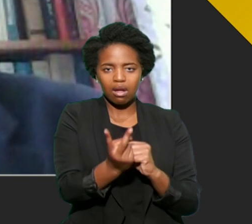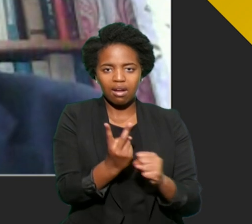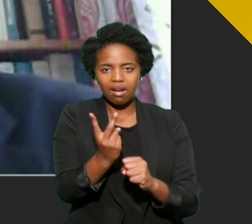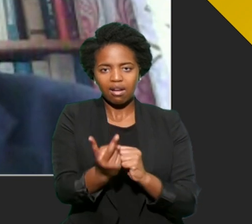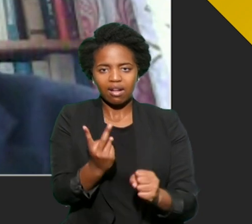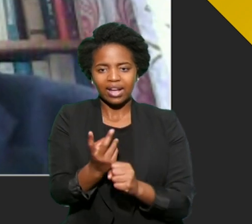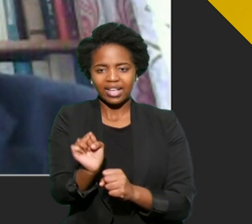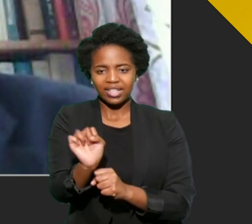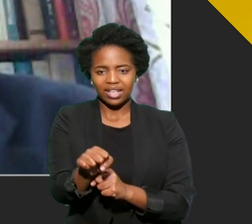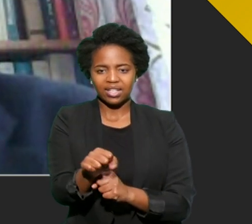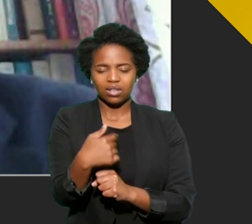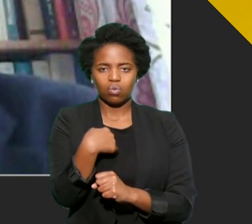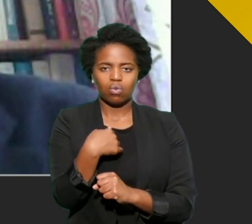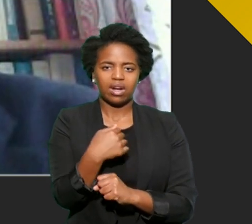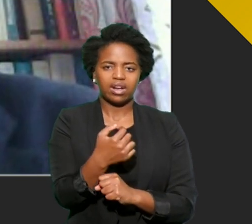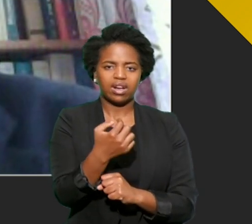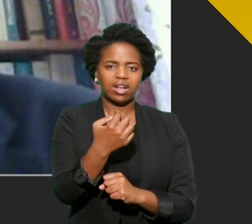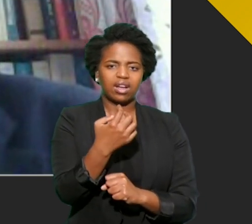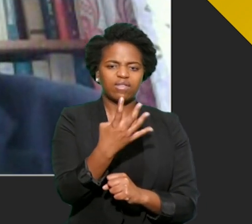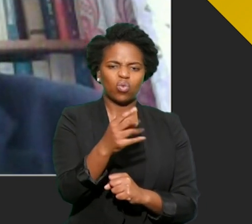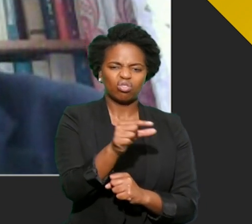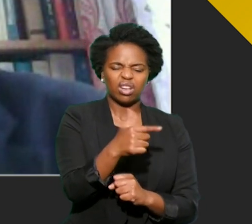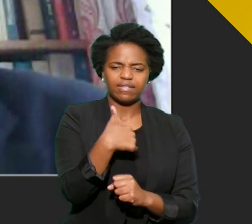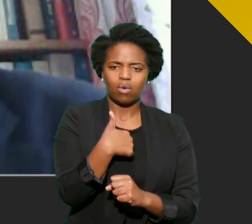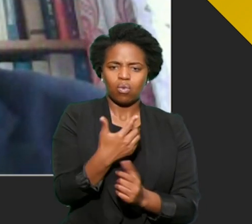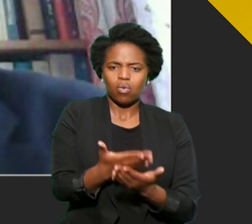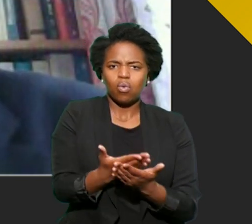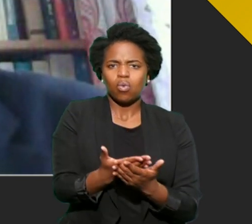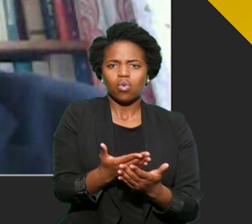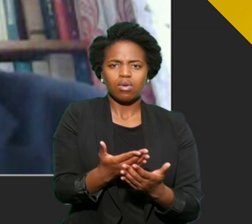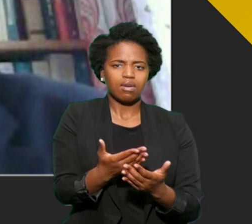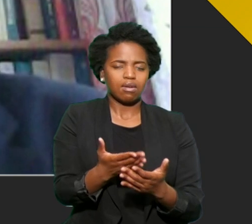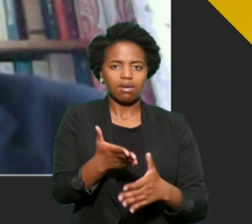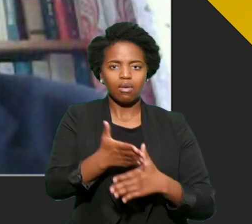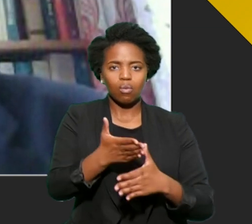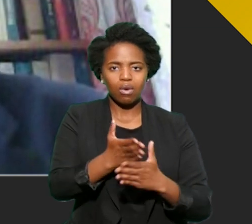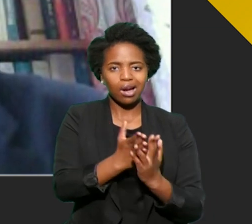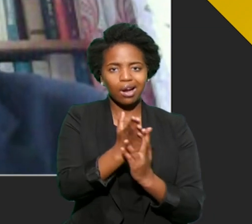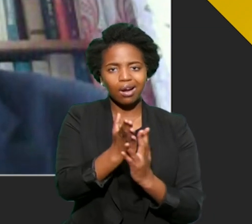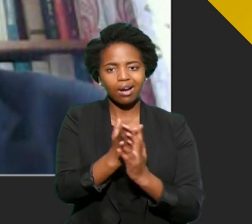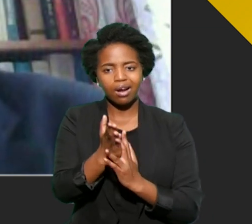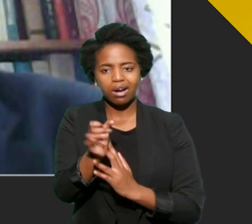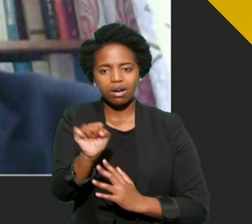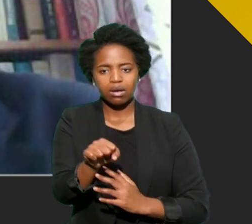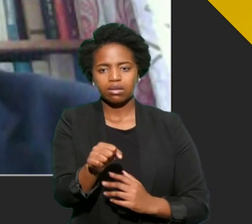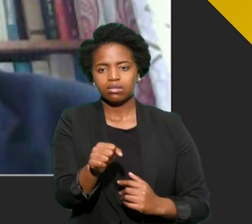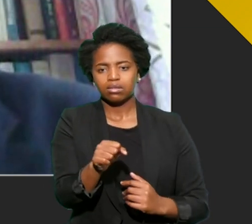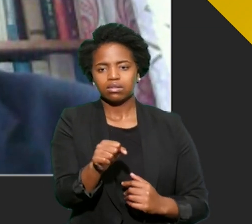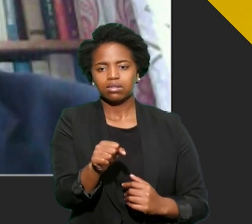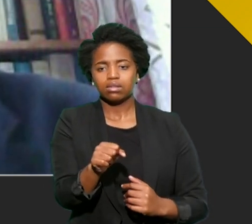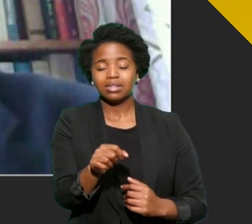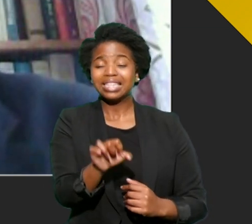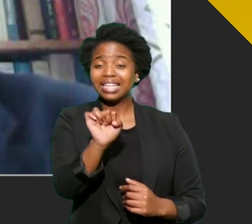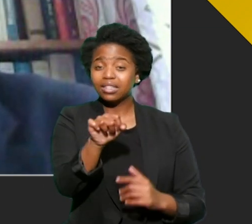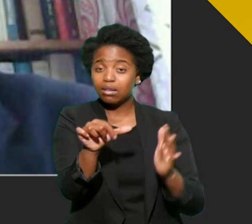high-definition video, 4K, 8K, for augmented reality, virtual reality. It also,